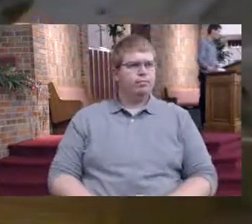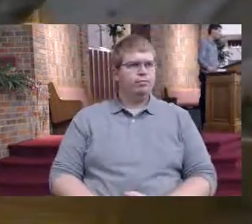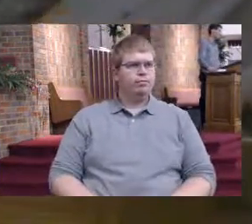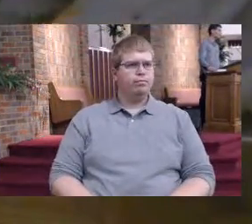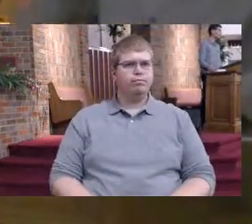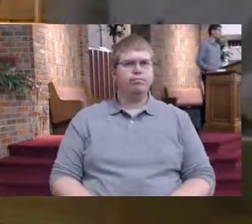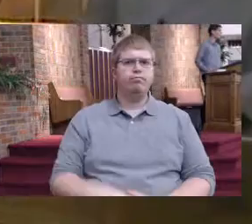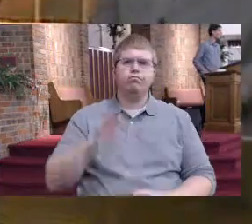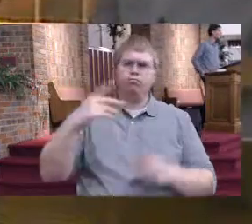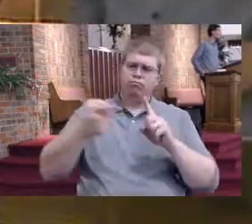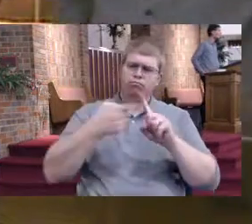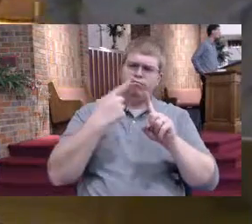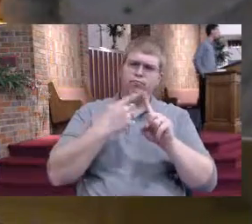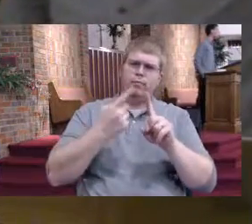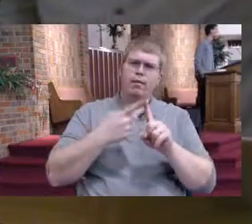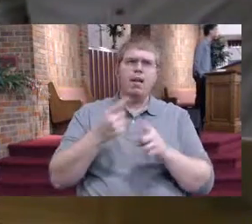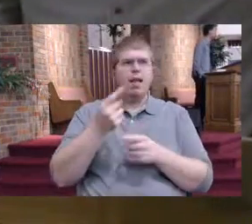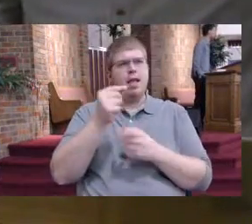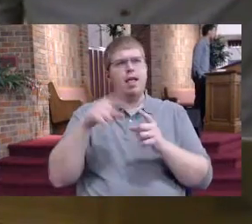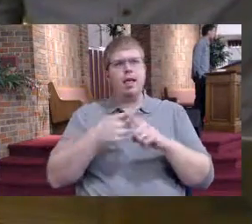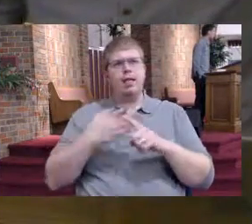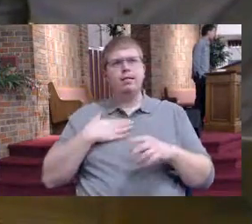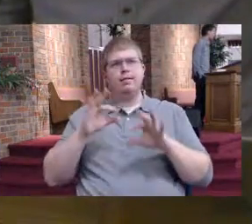So first, a little bit about our family.